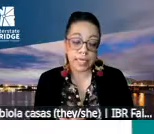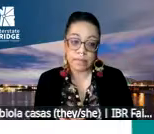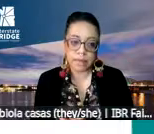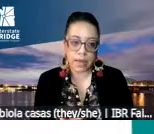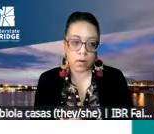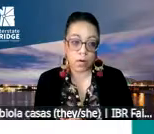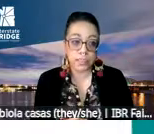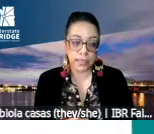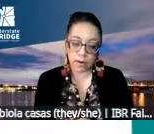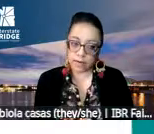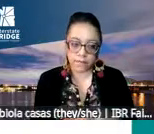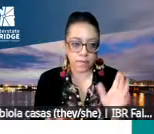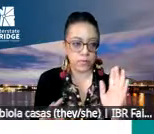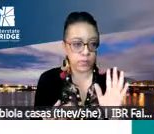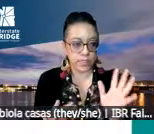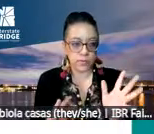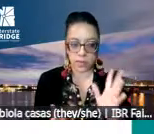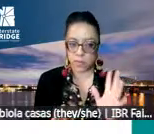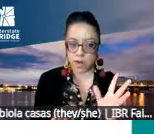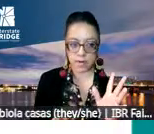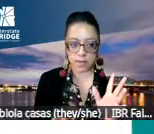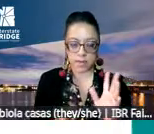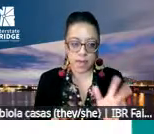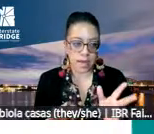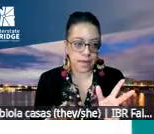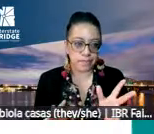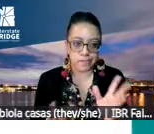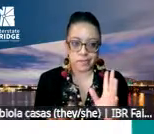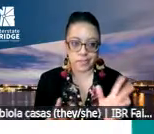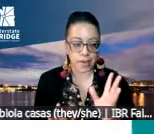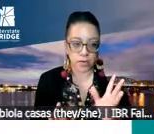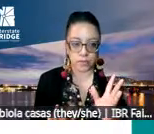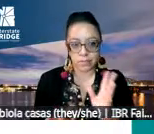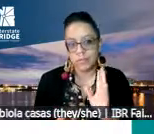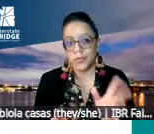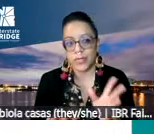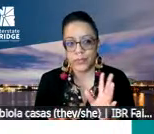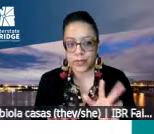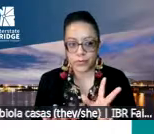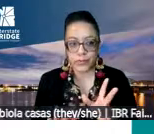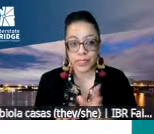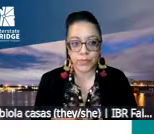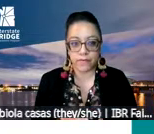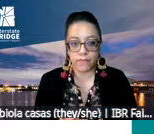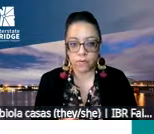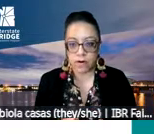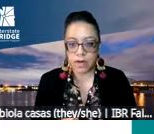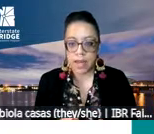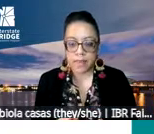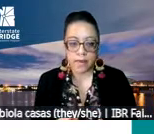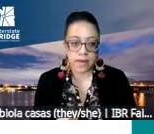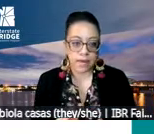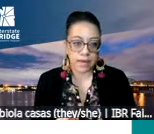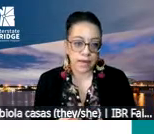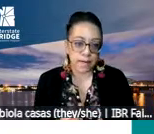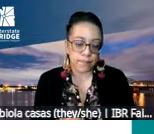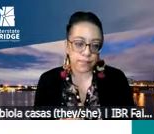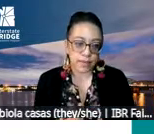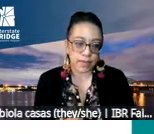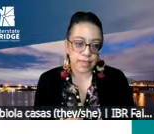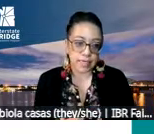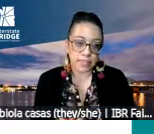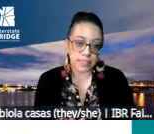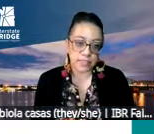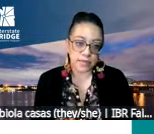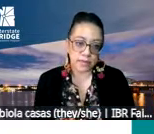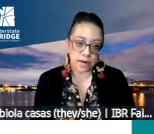will name that early on, from 2021 to about 2023, 2024,